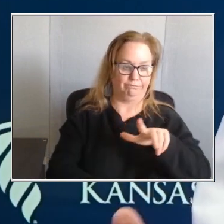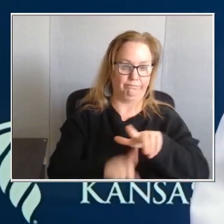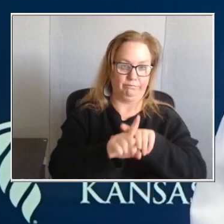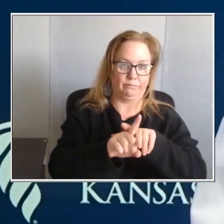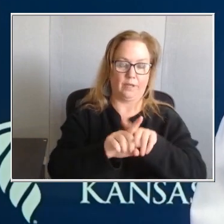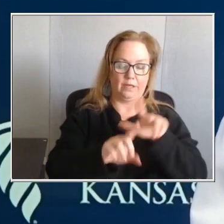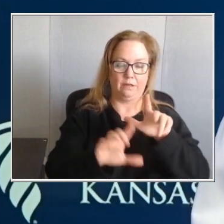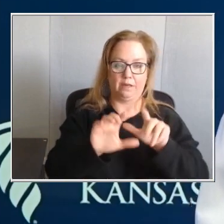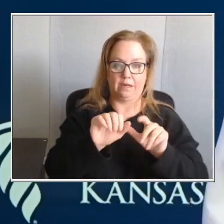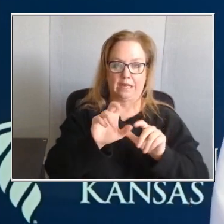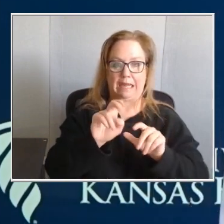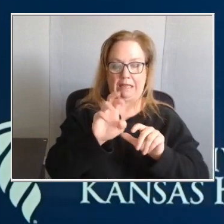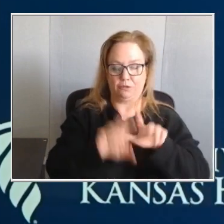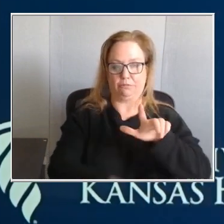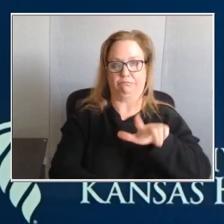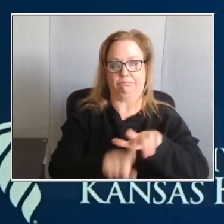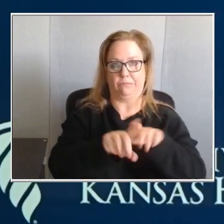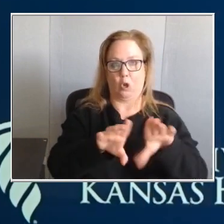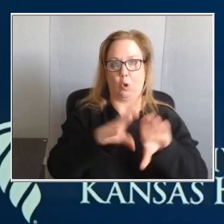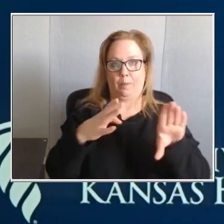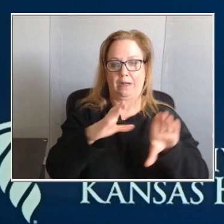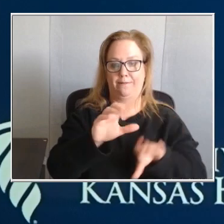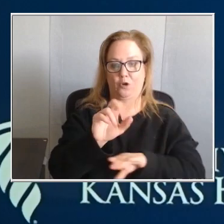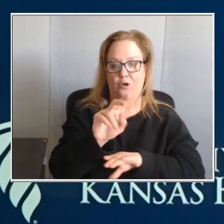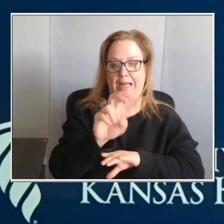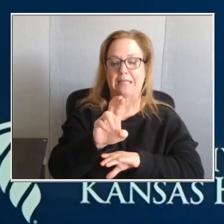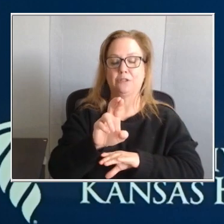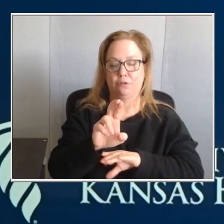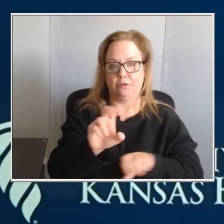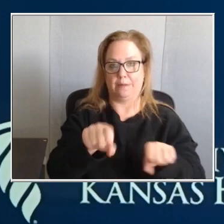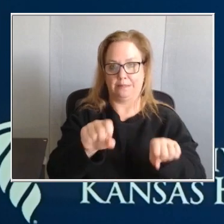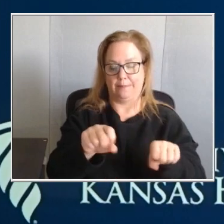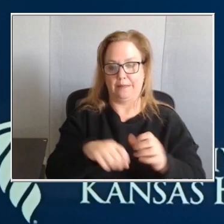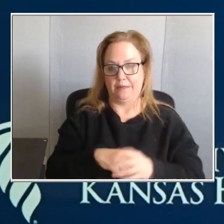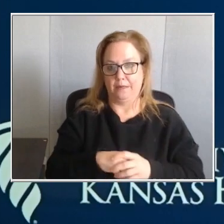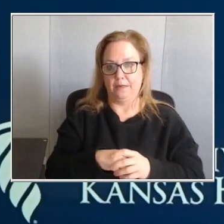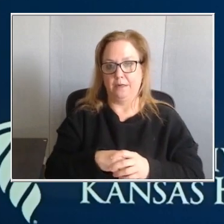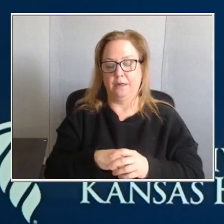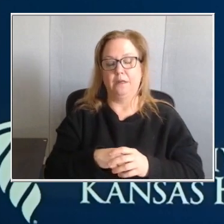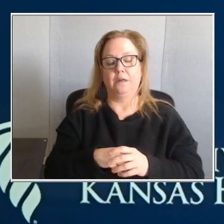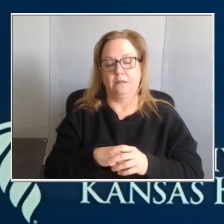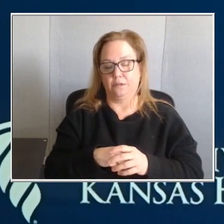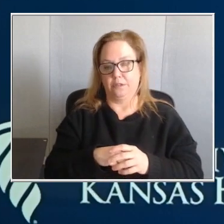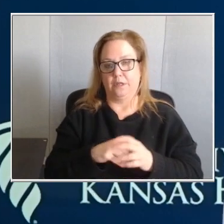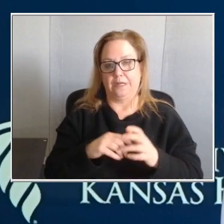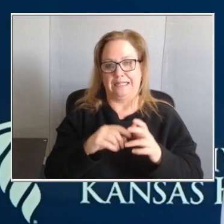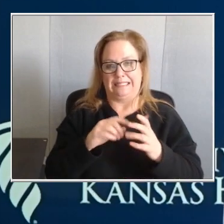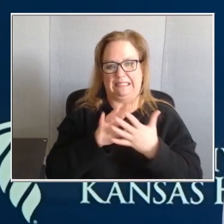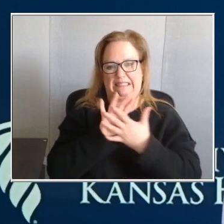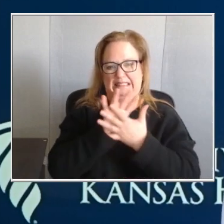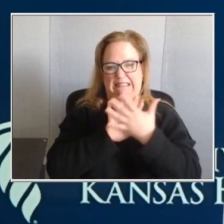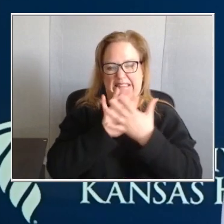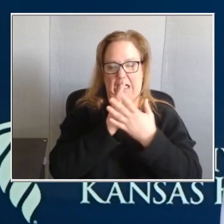cancer, theoretically. And so there is a very, very intricate screening that goes